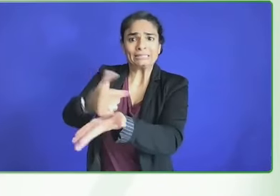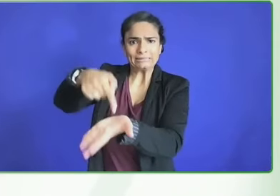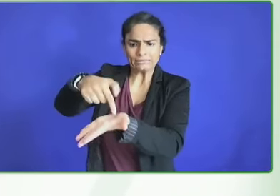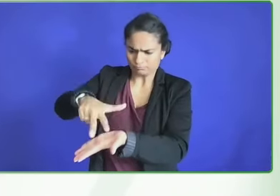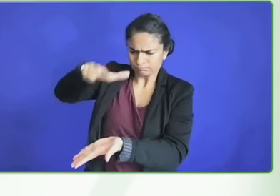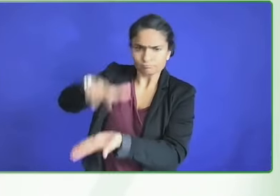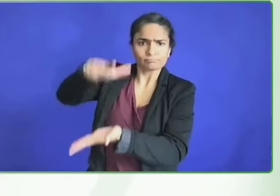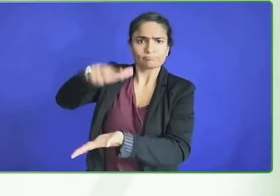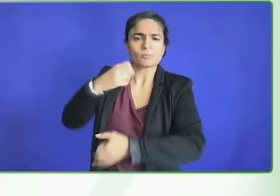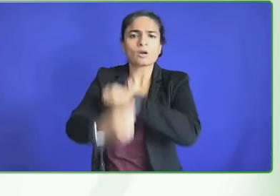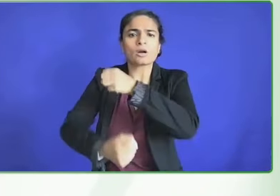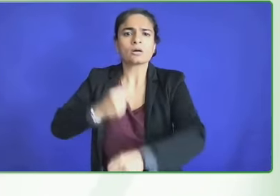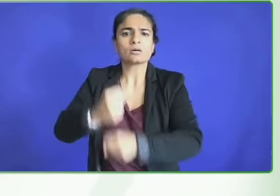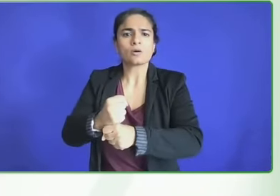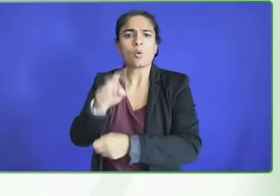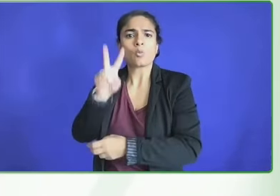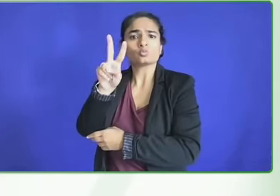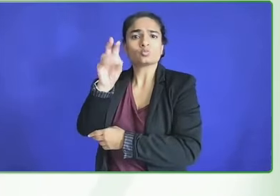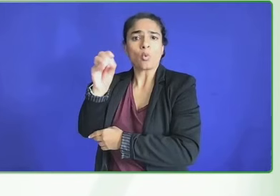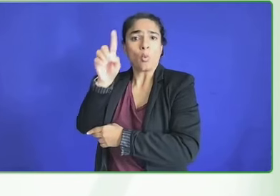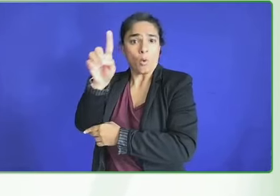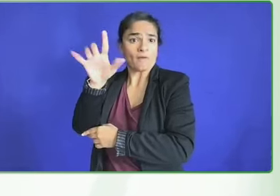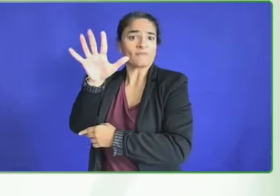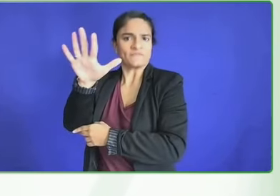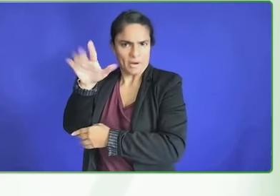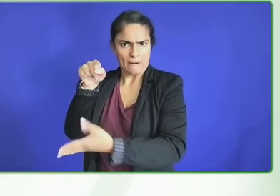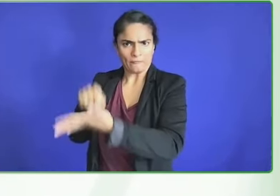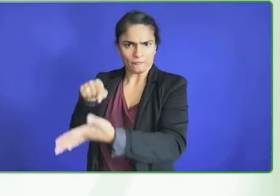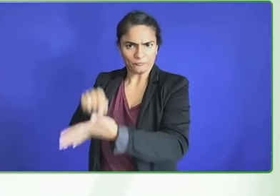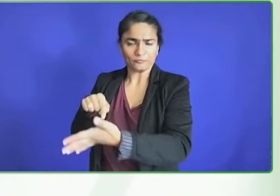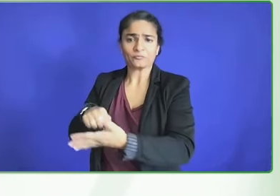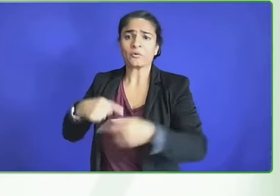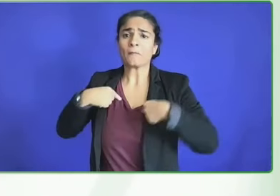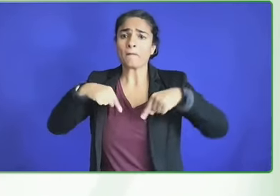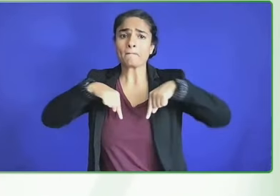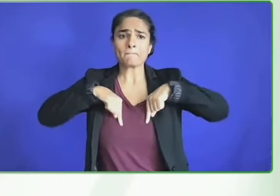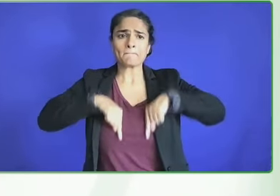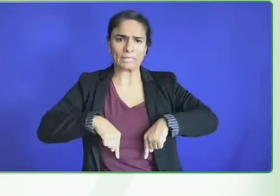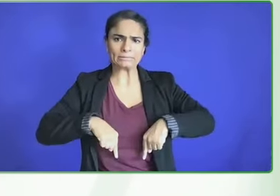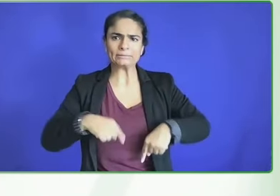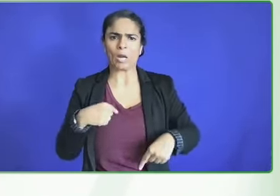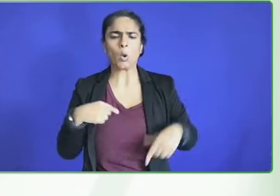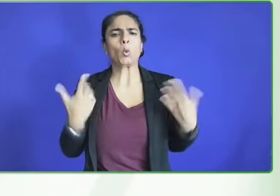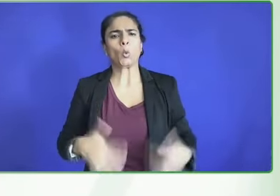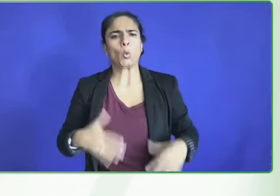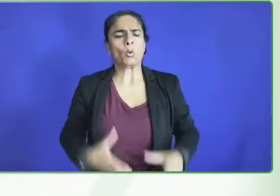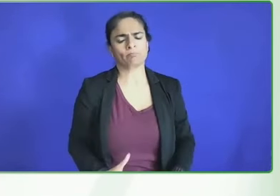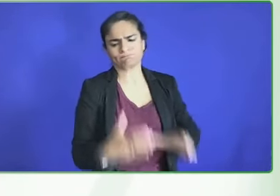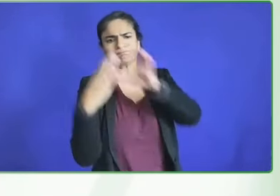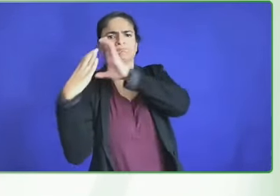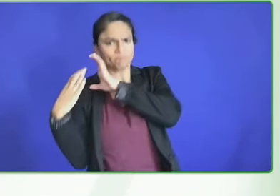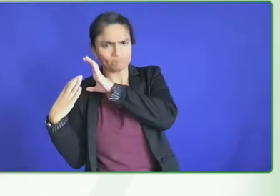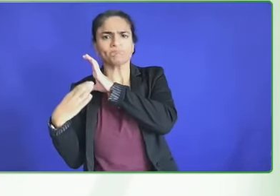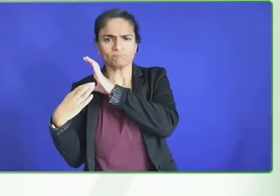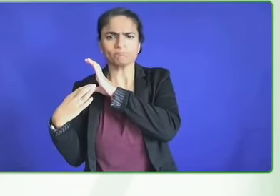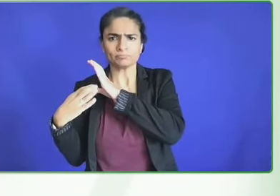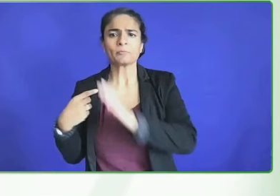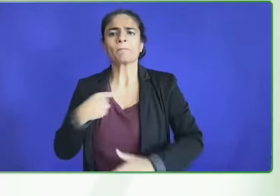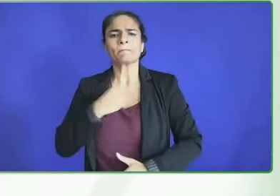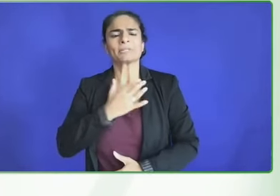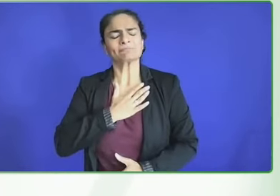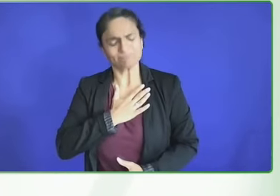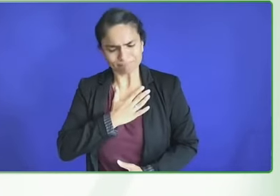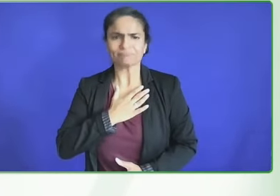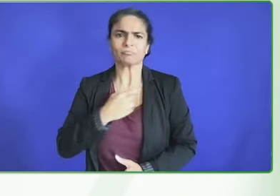representatives of governments and organisations from around the world. To begin with the assisted